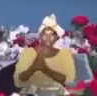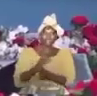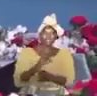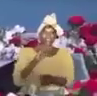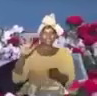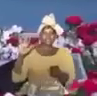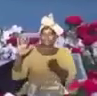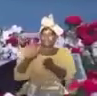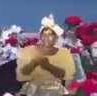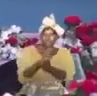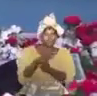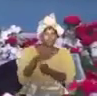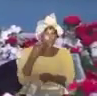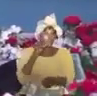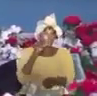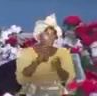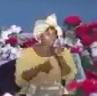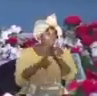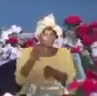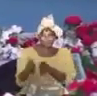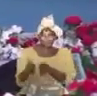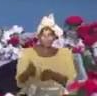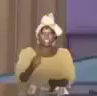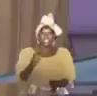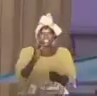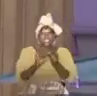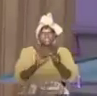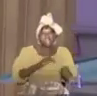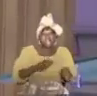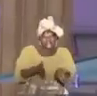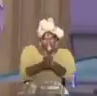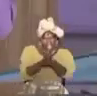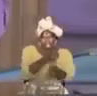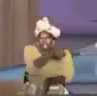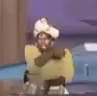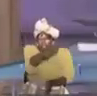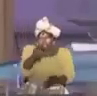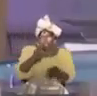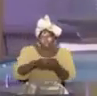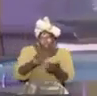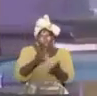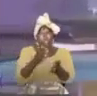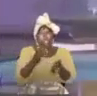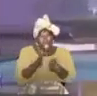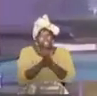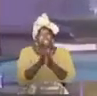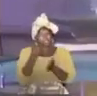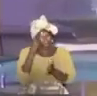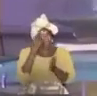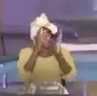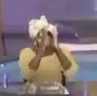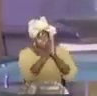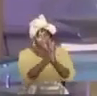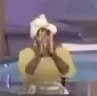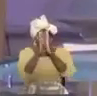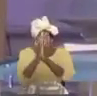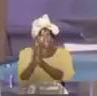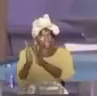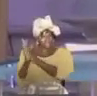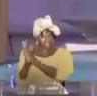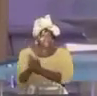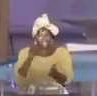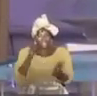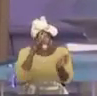ask everyone here right now, submit a prayer request so that we pray upon, everything you are writing on